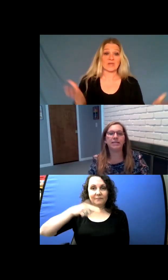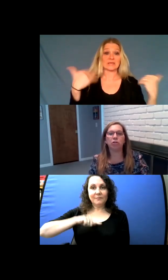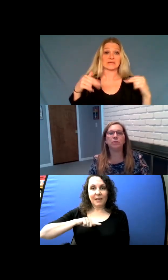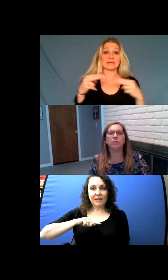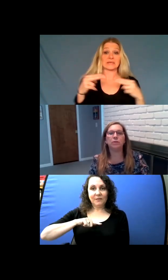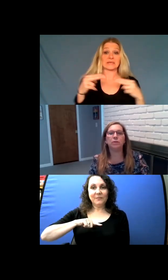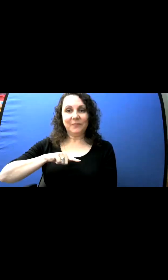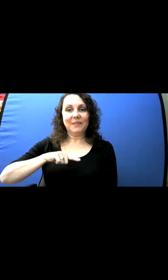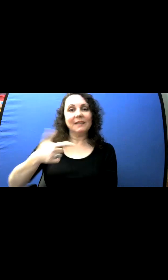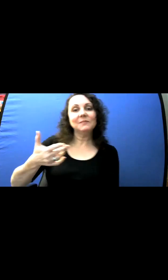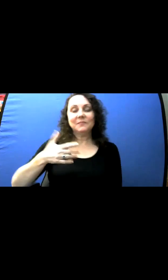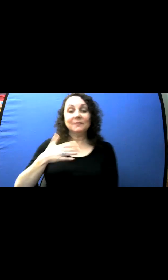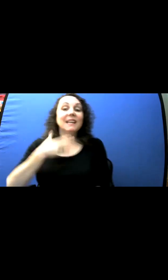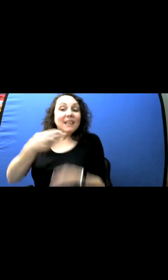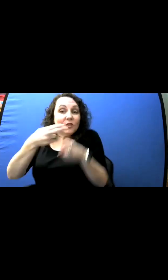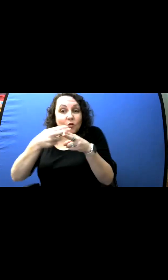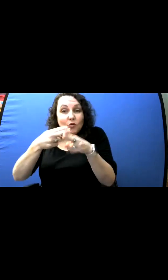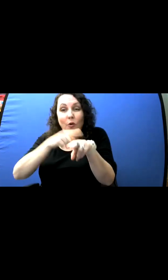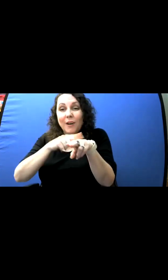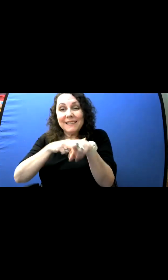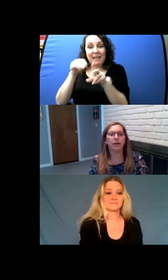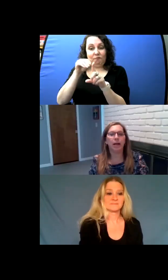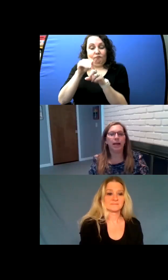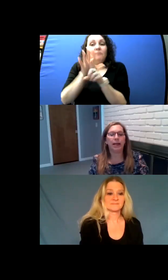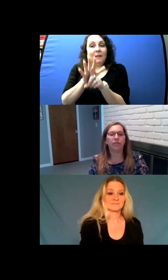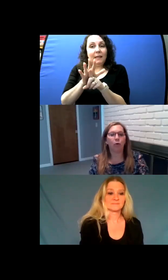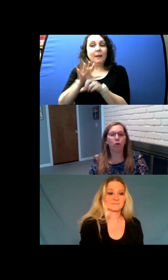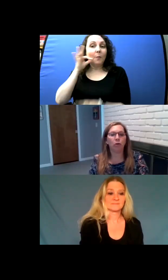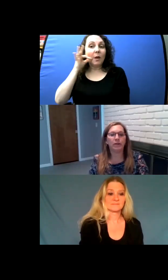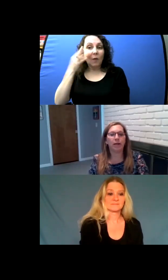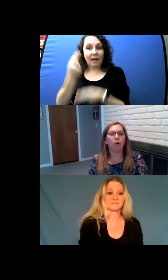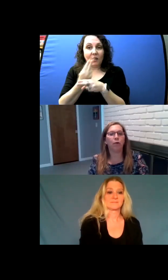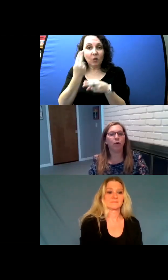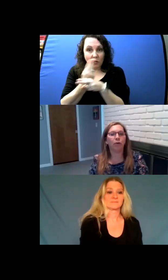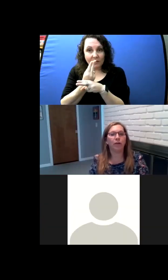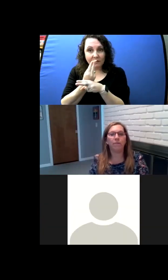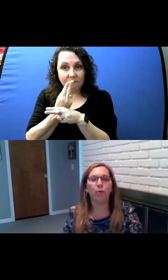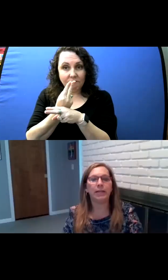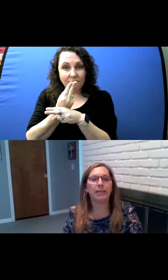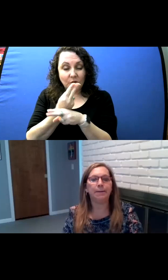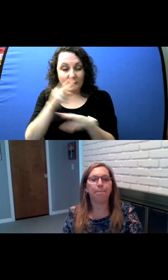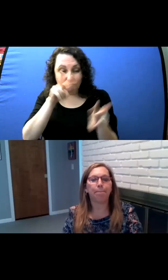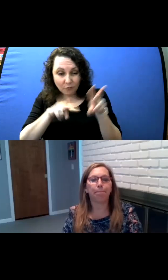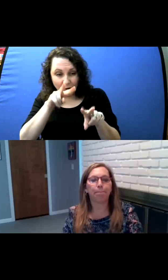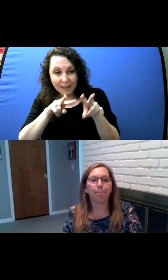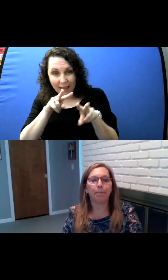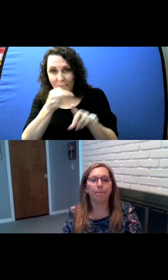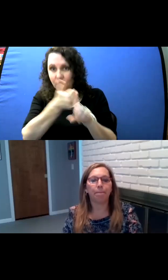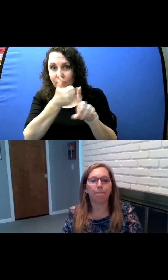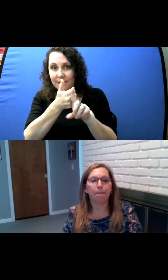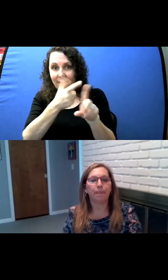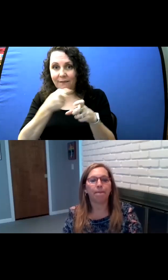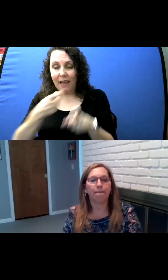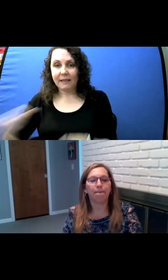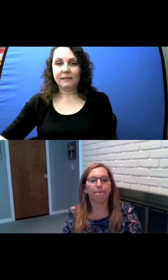So these are some short-term effects of marijuana use. So you'll look that over for yourself quickly.